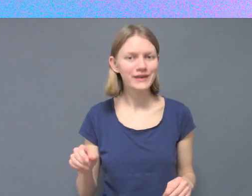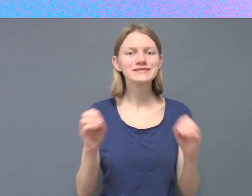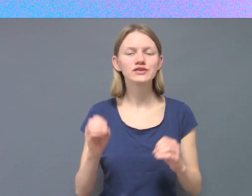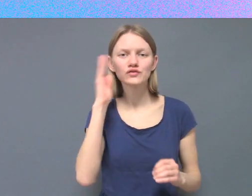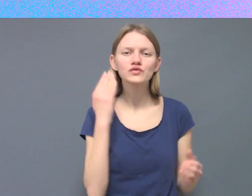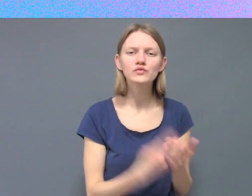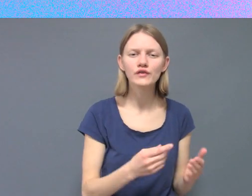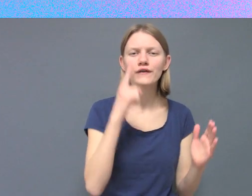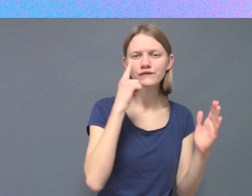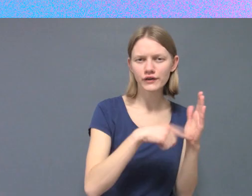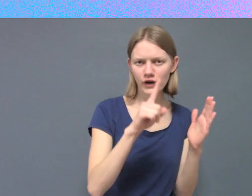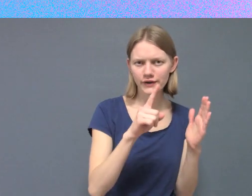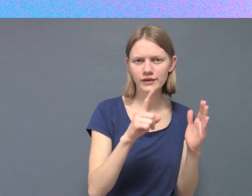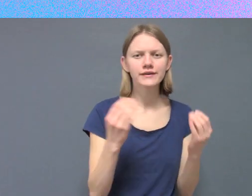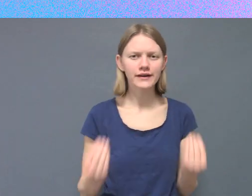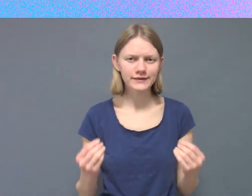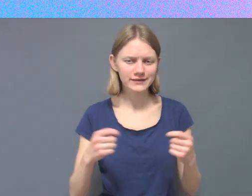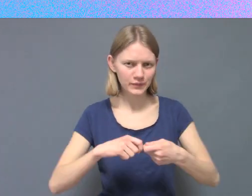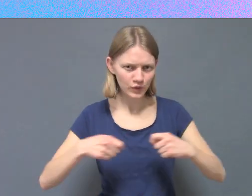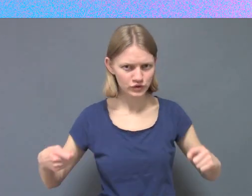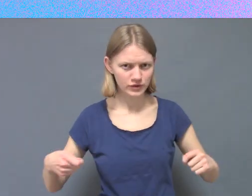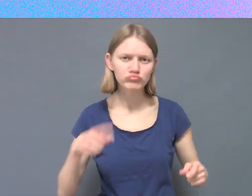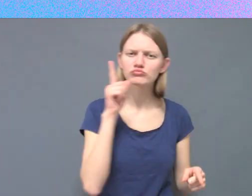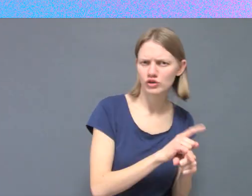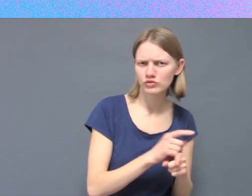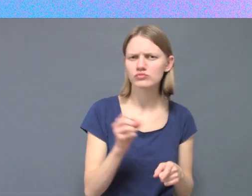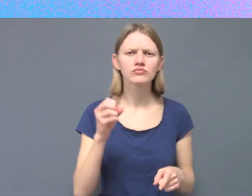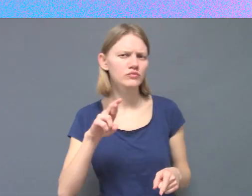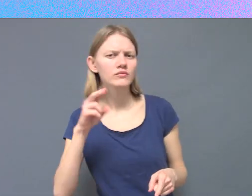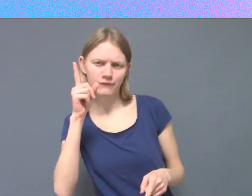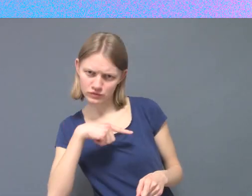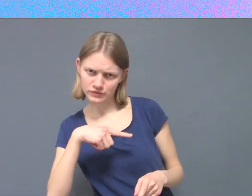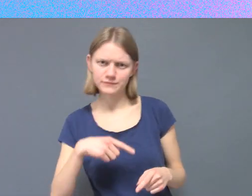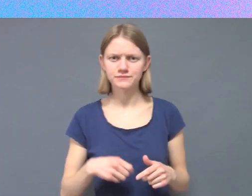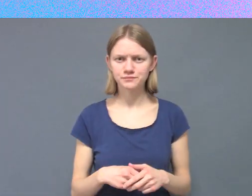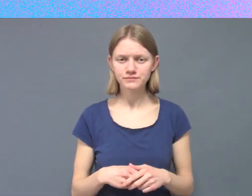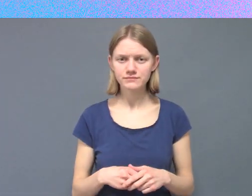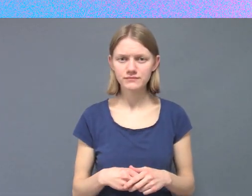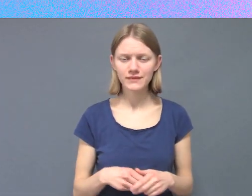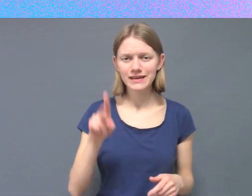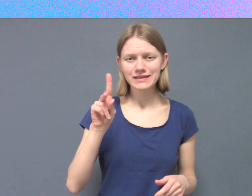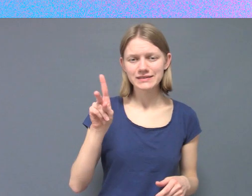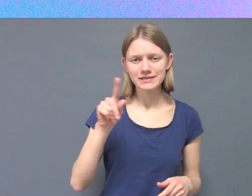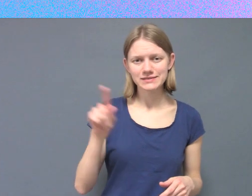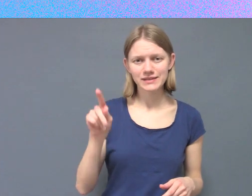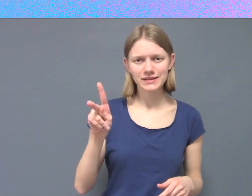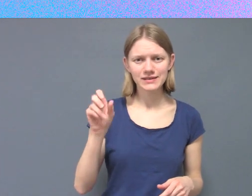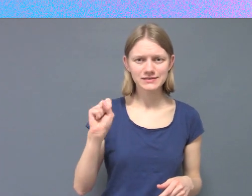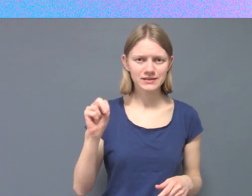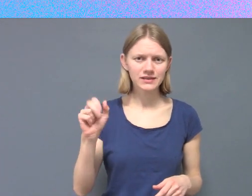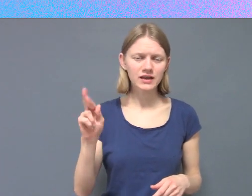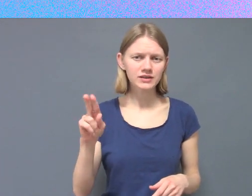she proved that she has a particular knowledge, the location of Waldo, without revealing that knowledge. And this is exactly